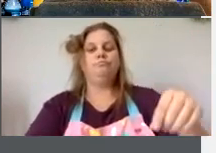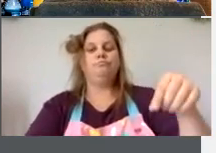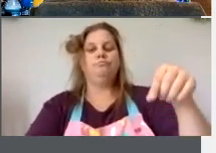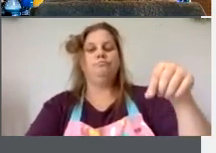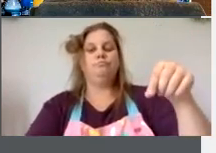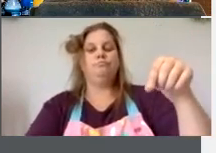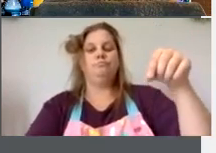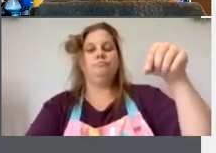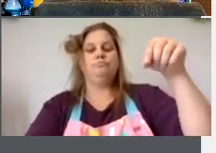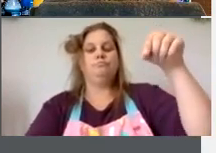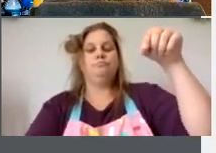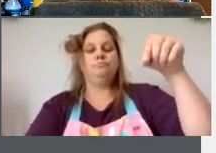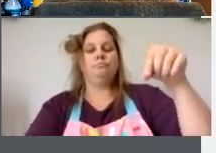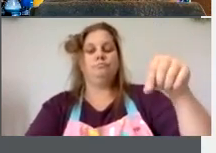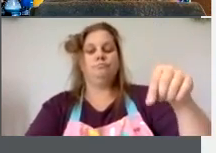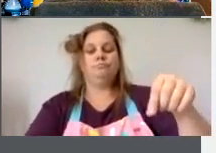Up,